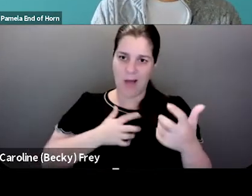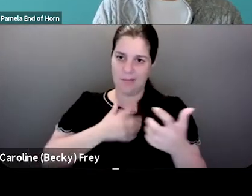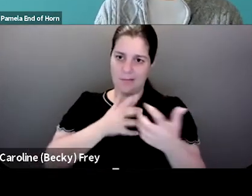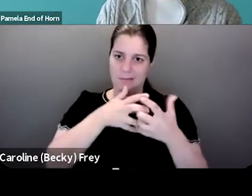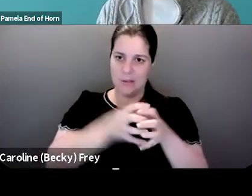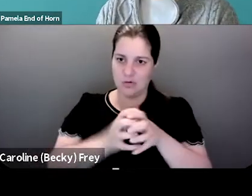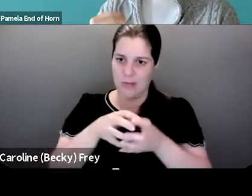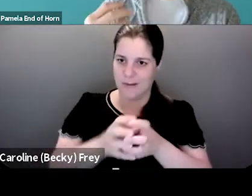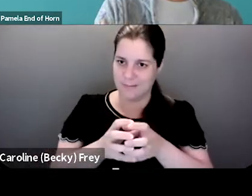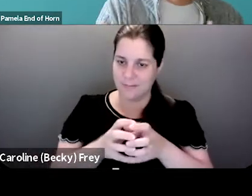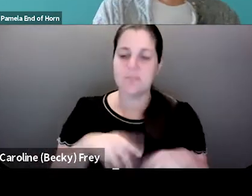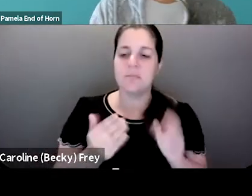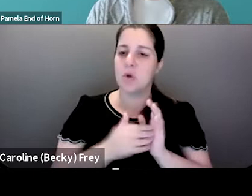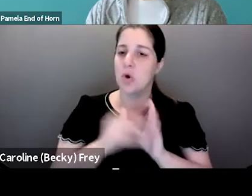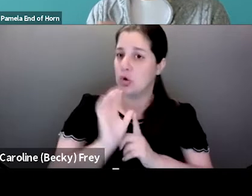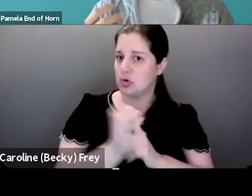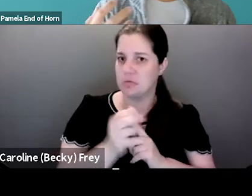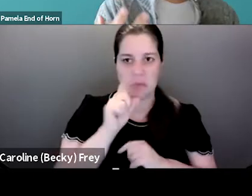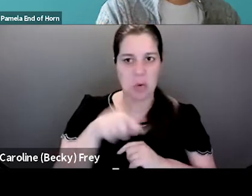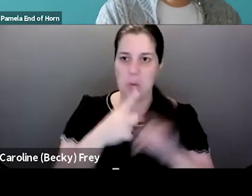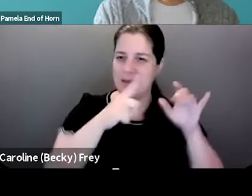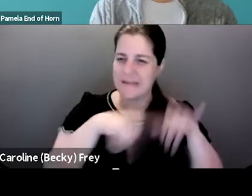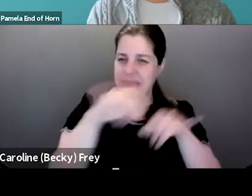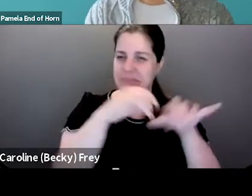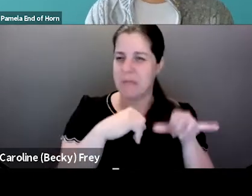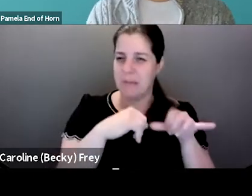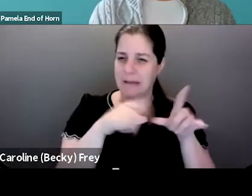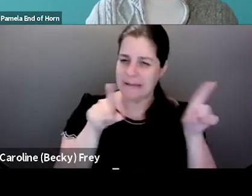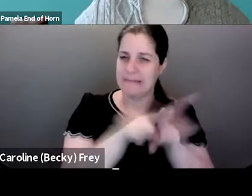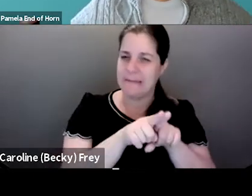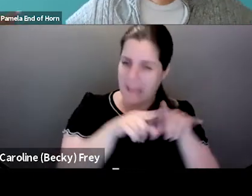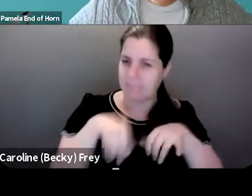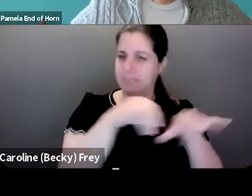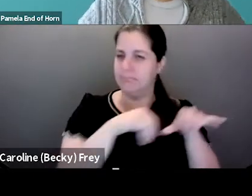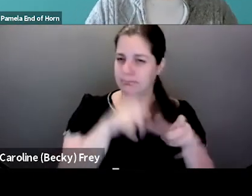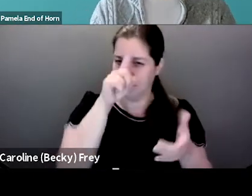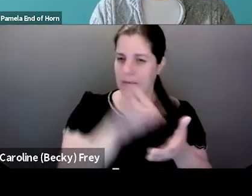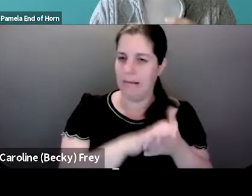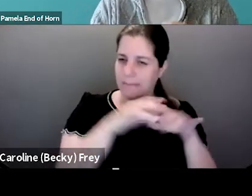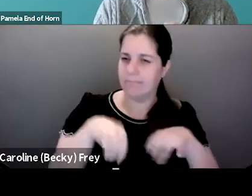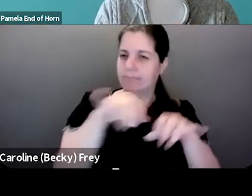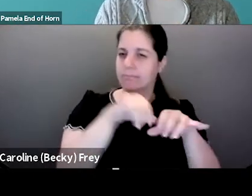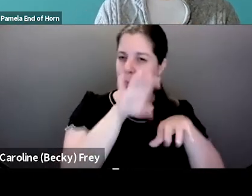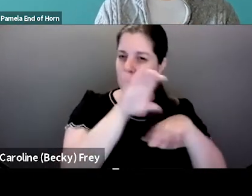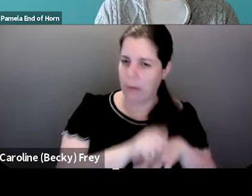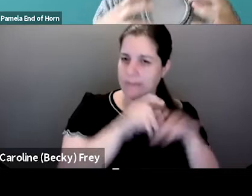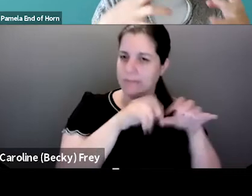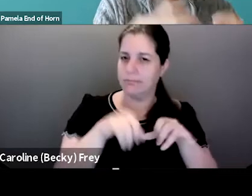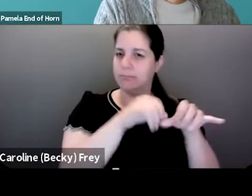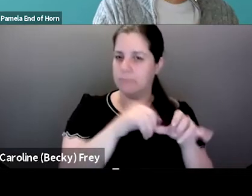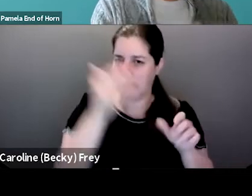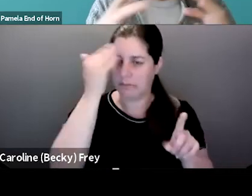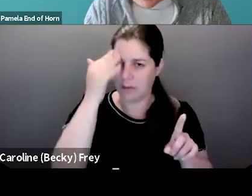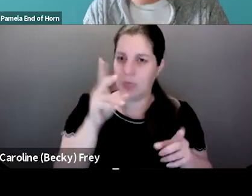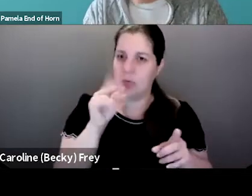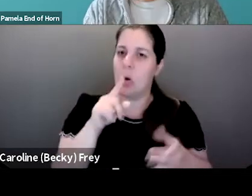just systemic beliefs. It isn't just practices or knowledge. It's what belongs to a group of people